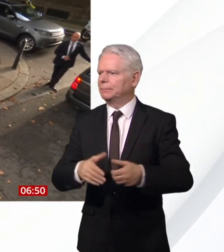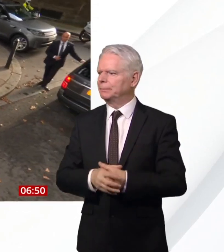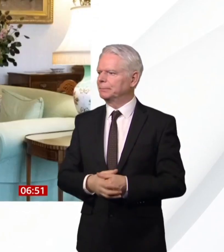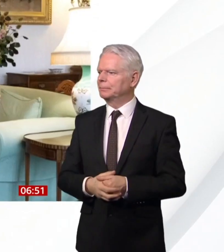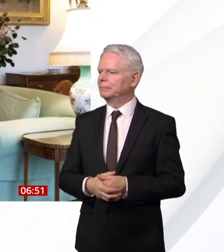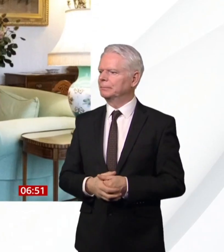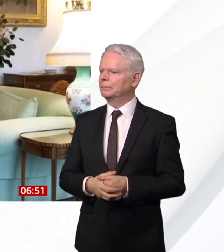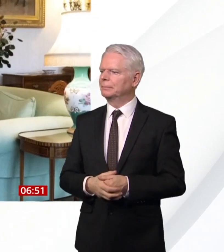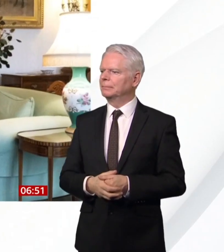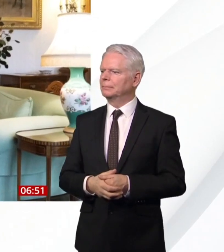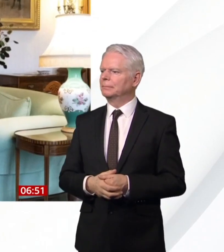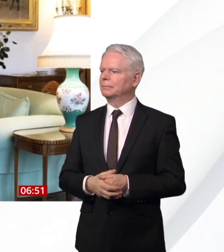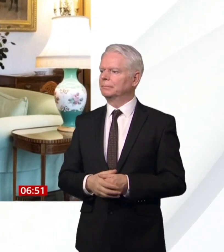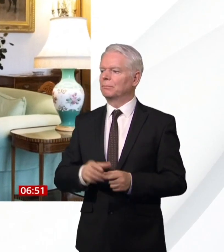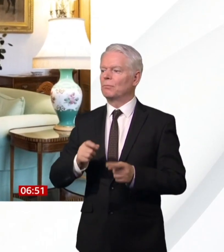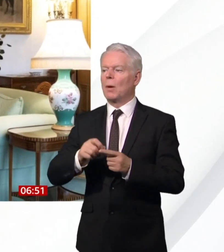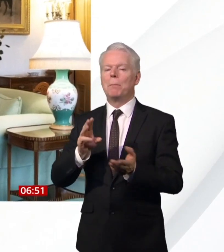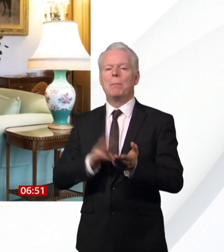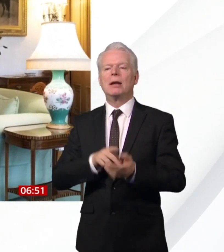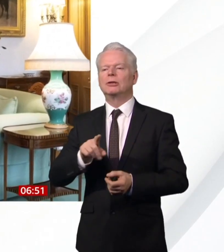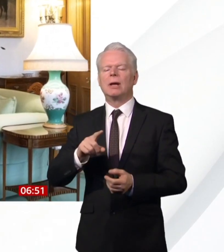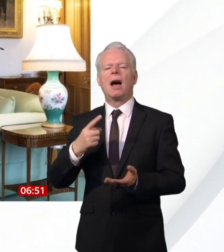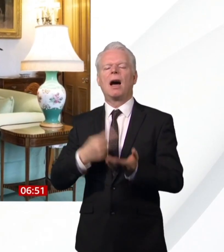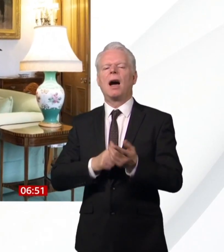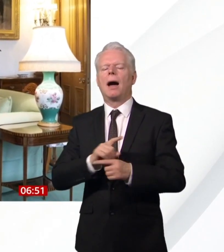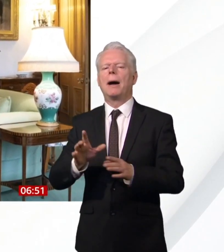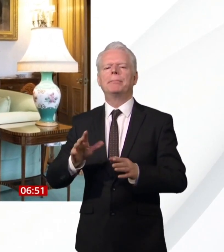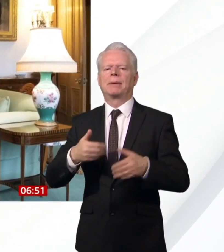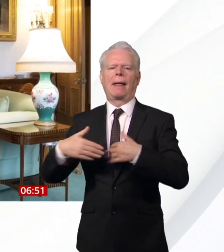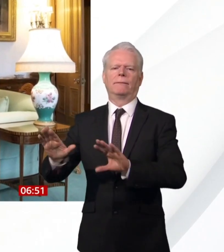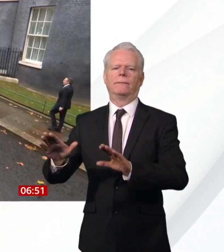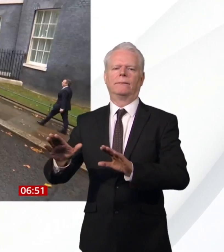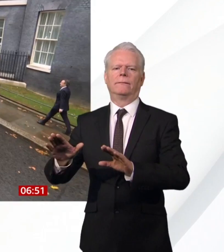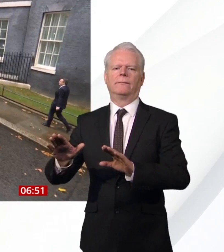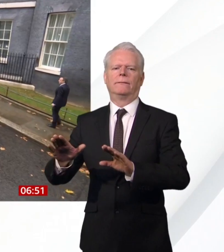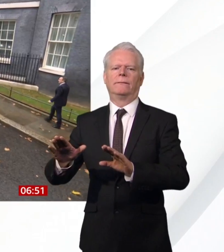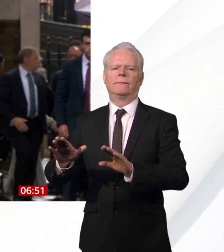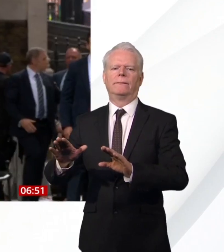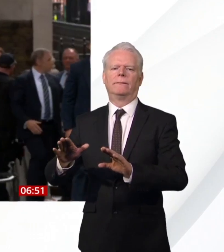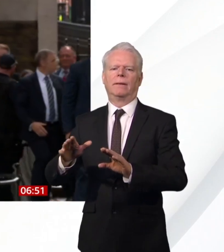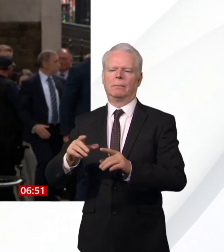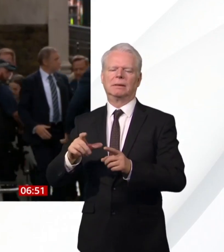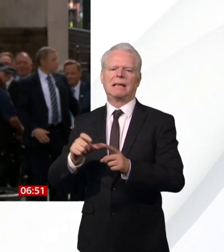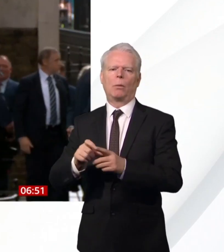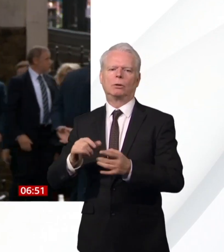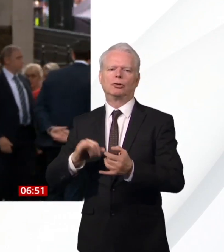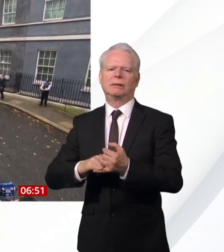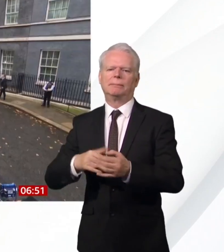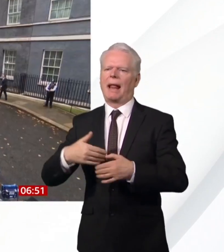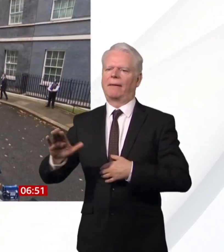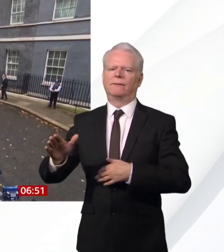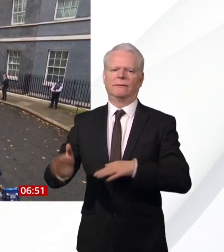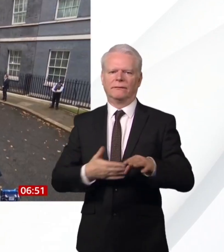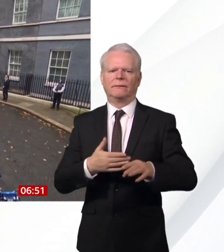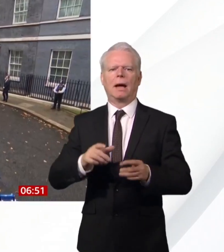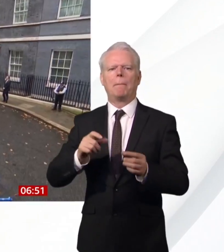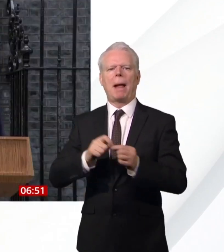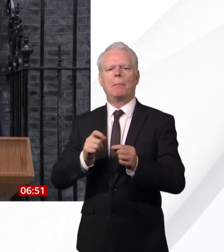time. In Balmoral, the Queen formally conducted the handover of power, and a new PM